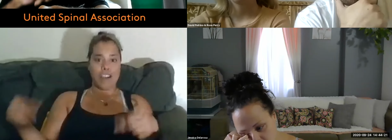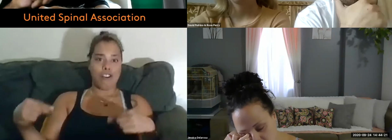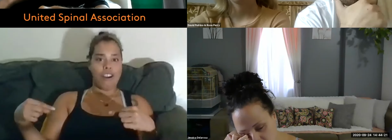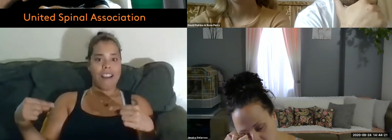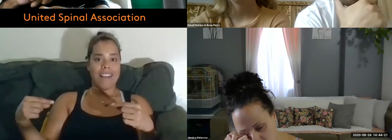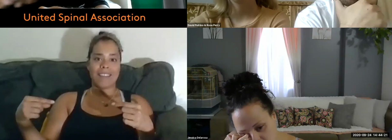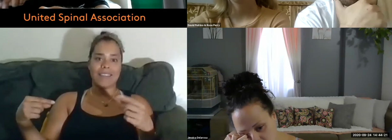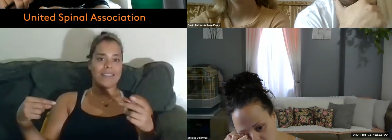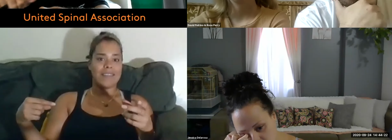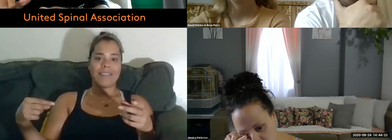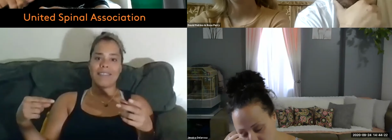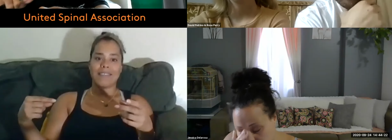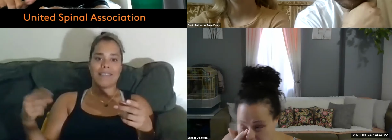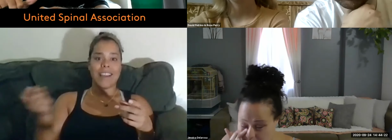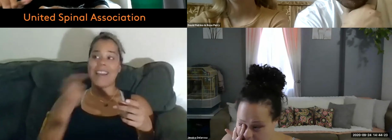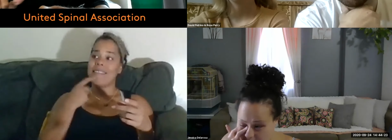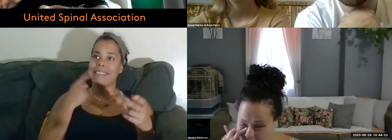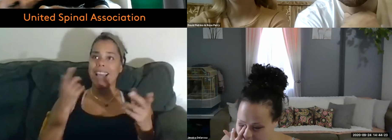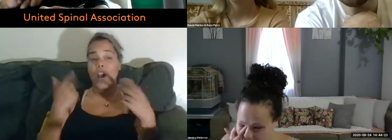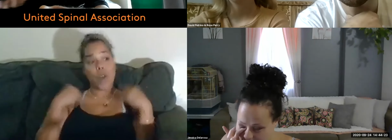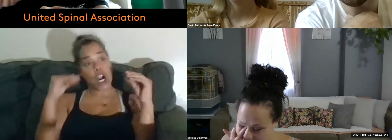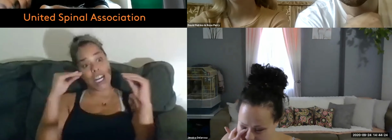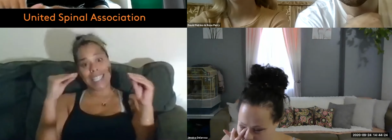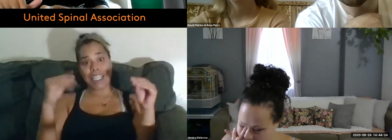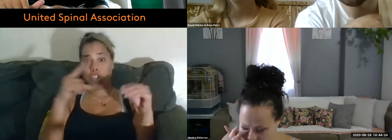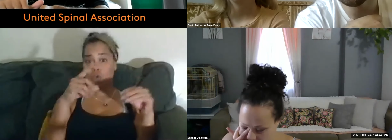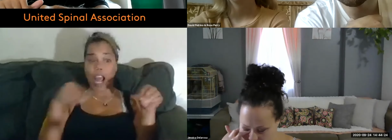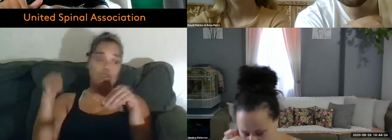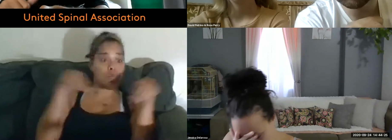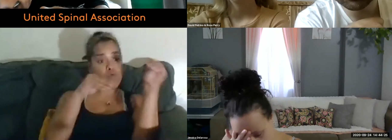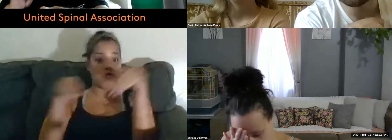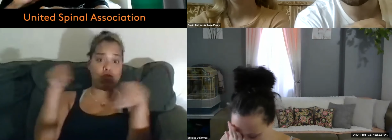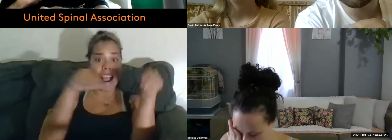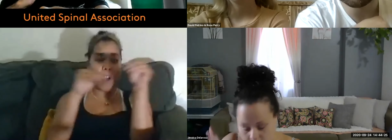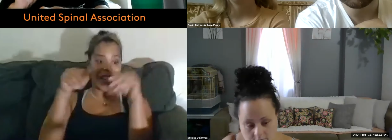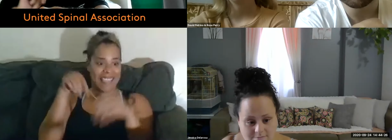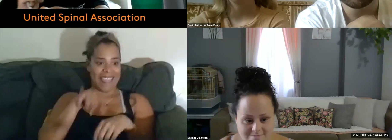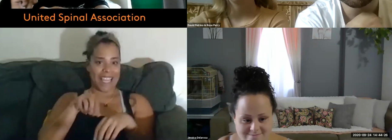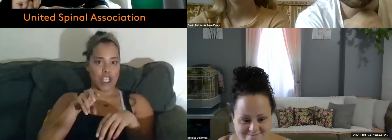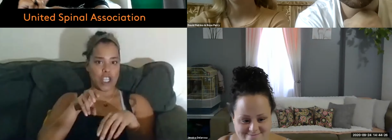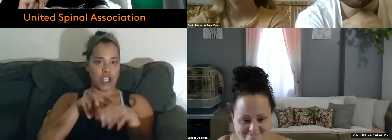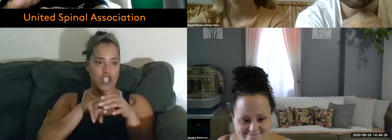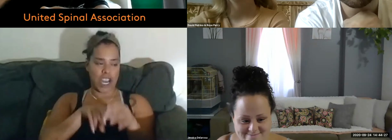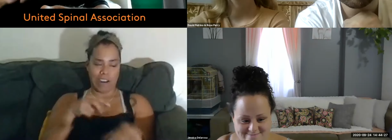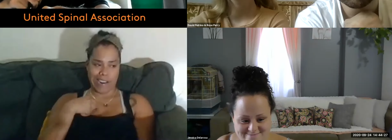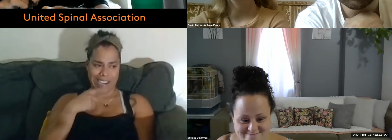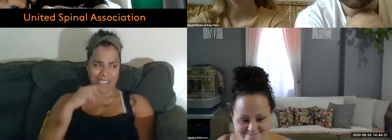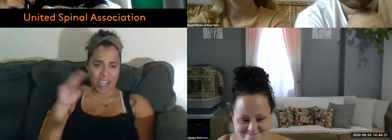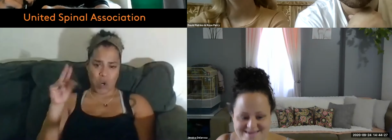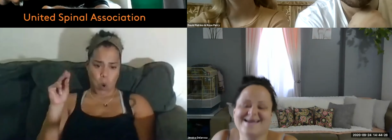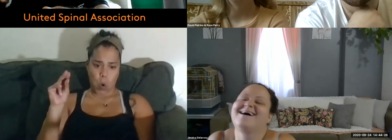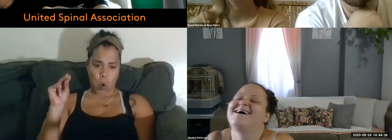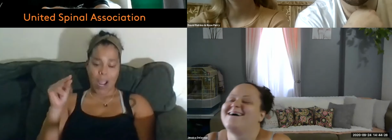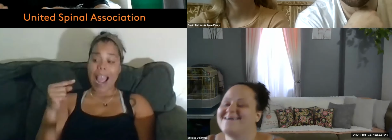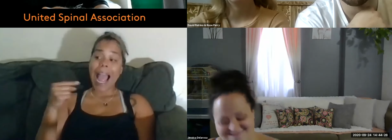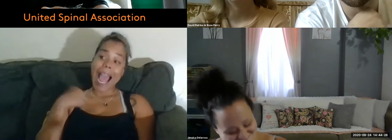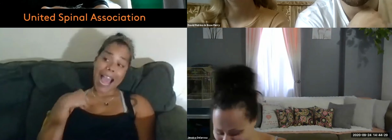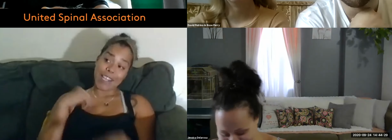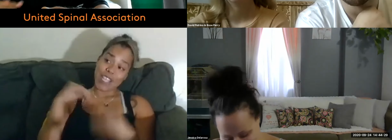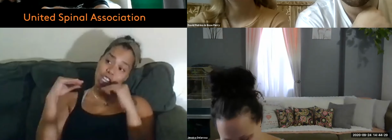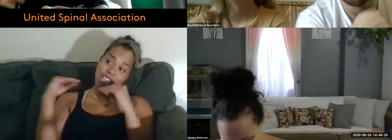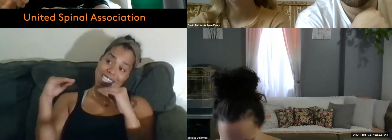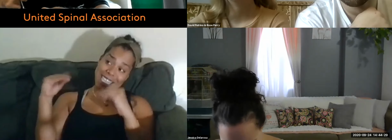we're gonna teach you how to go around in this power chair. And I was like, no, you're not. I'm gonna teach you how to use this